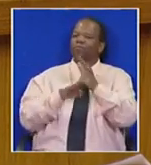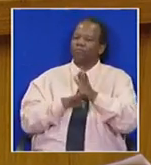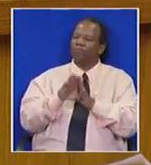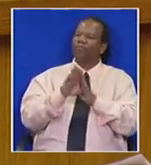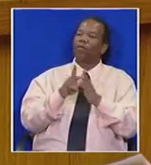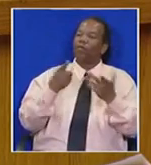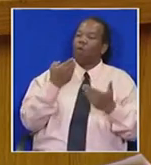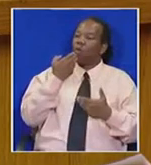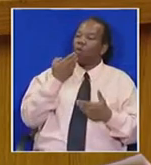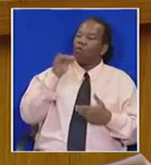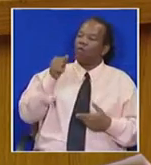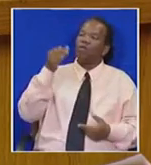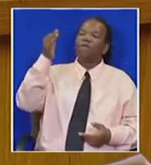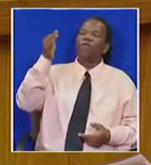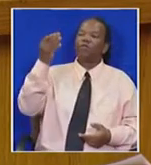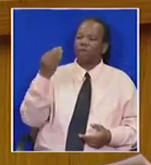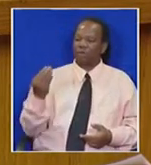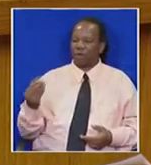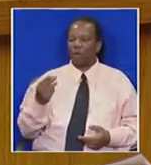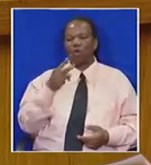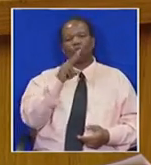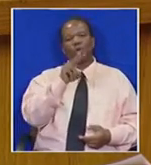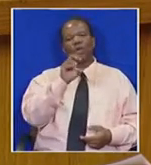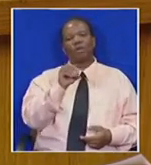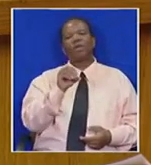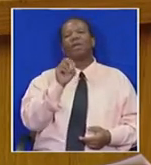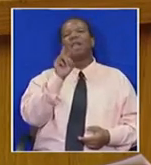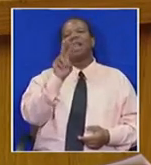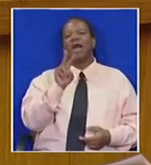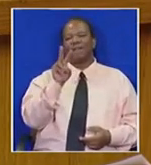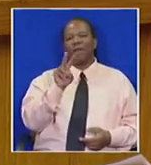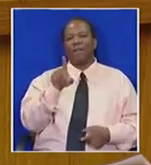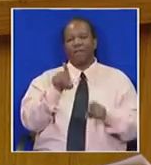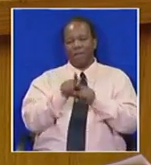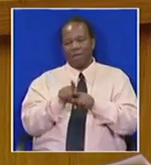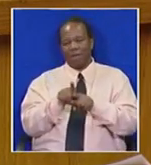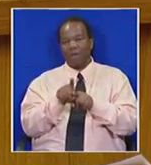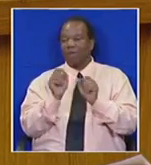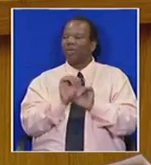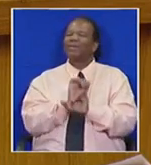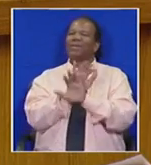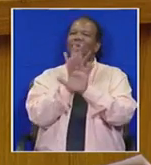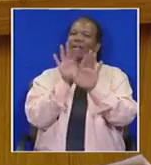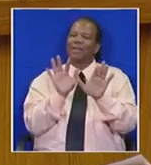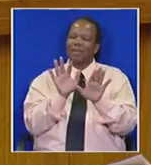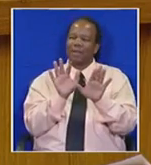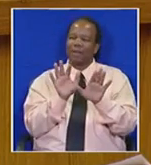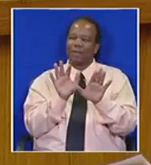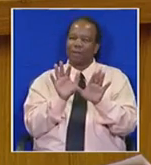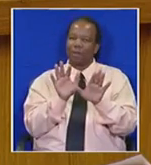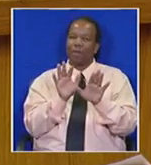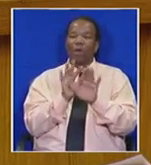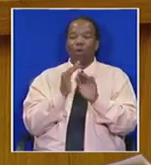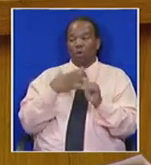children. In 2011, it became very clear from an effective and efficient and capable state point of view that we dream